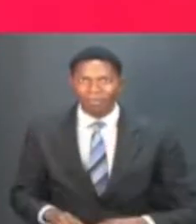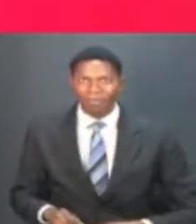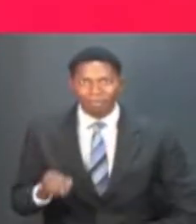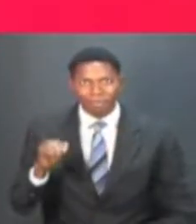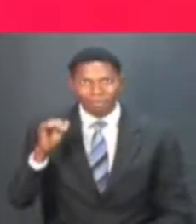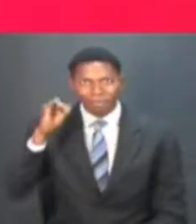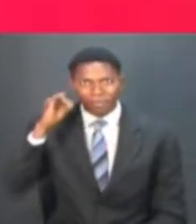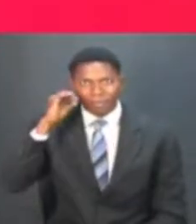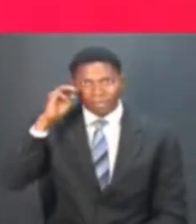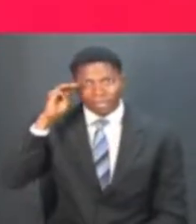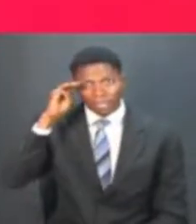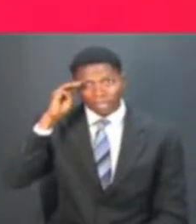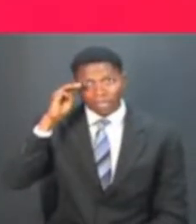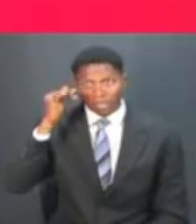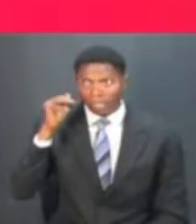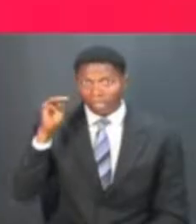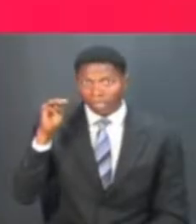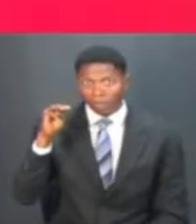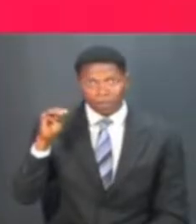And the message reads,